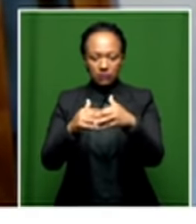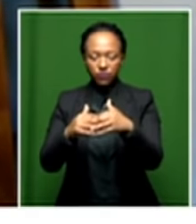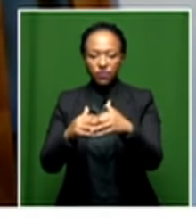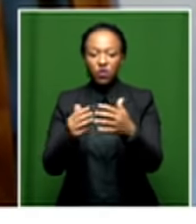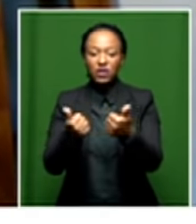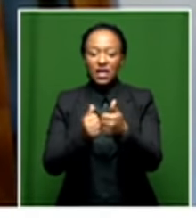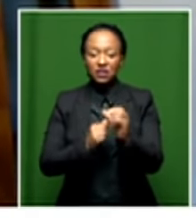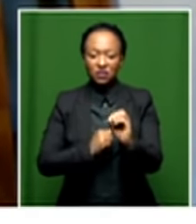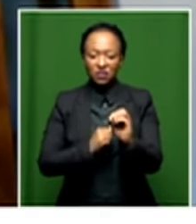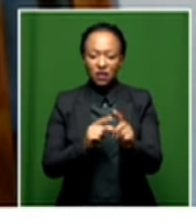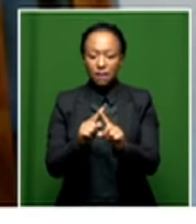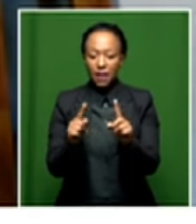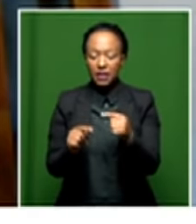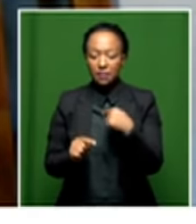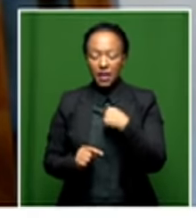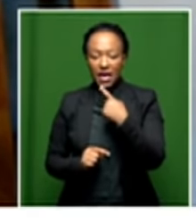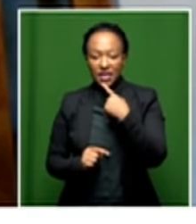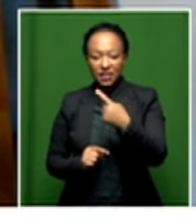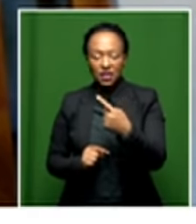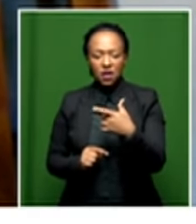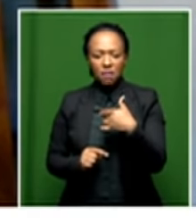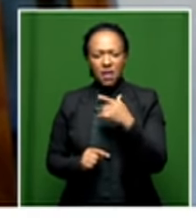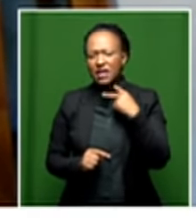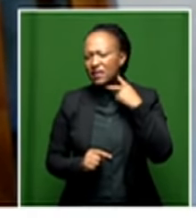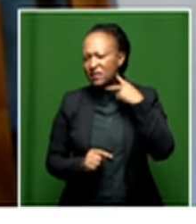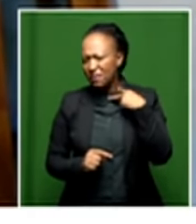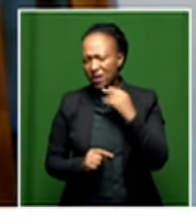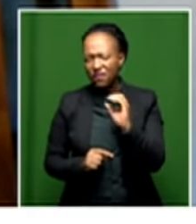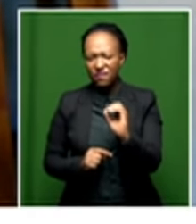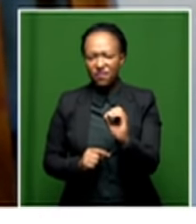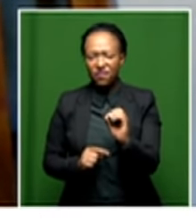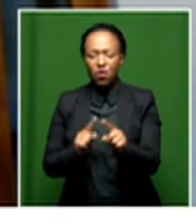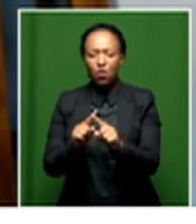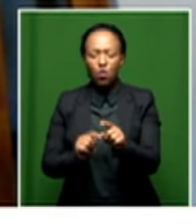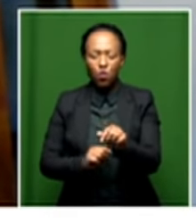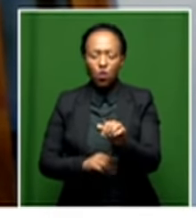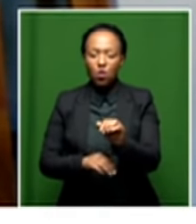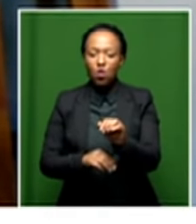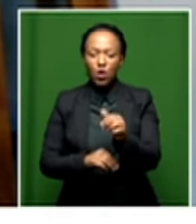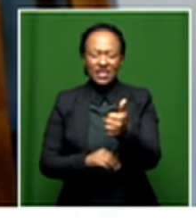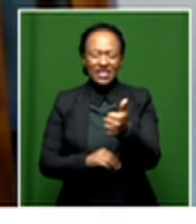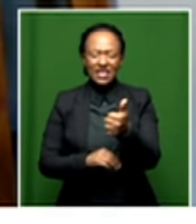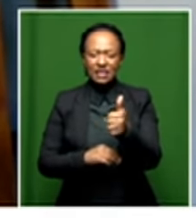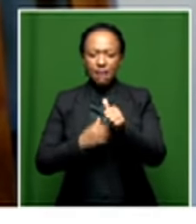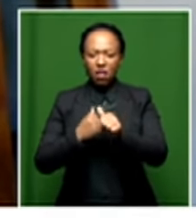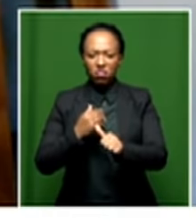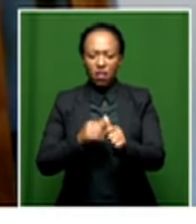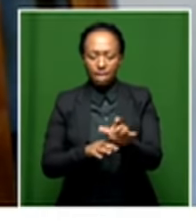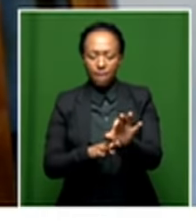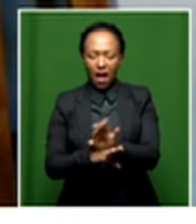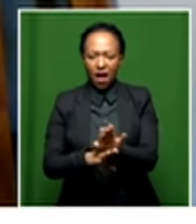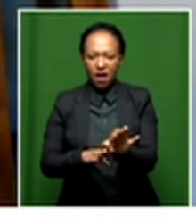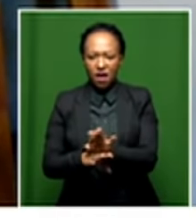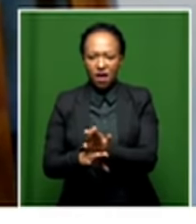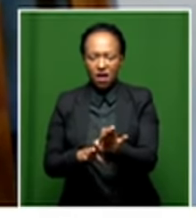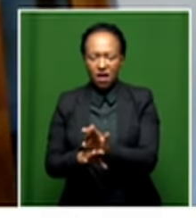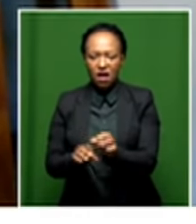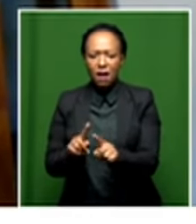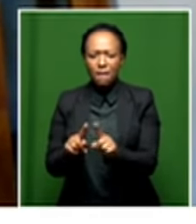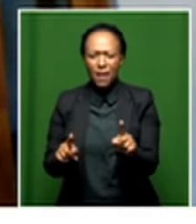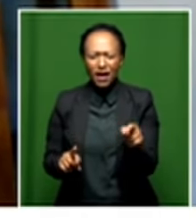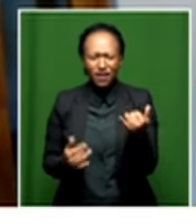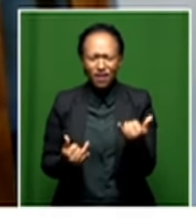having. But I must say most disappointing after nearly 6 months of planning is the tiny